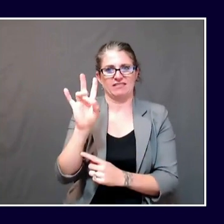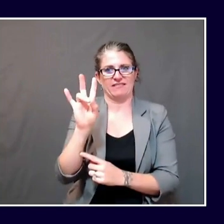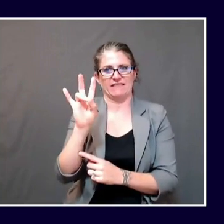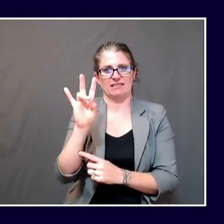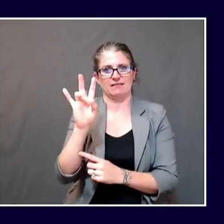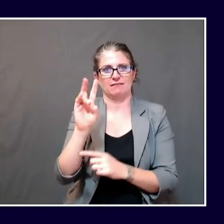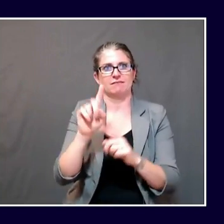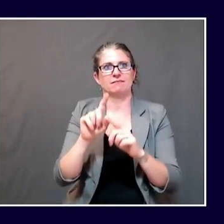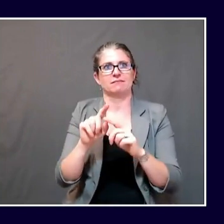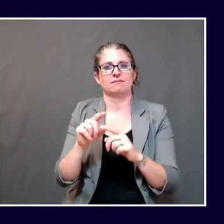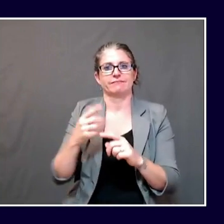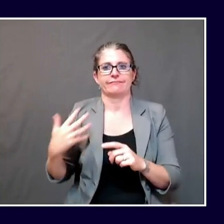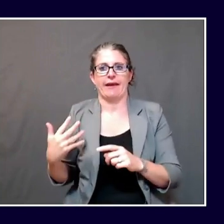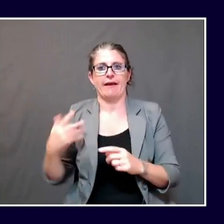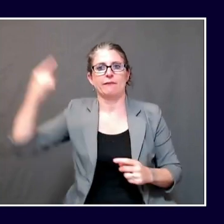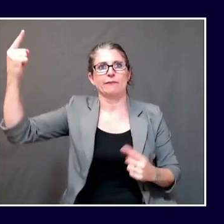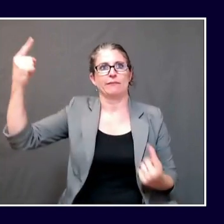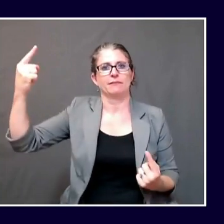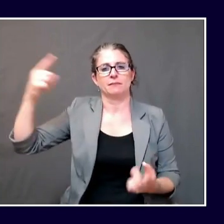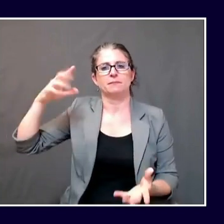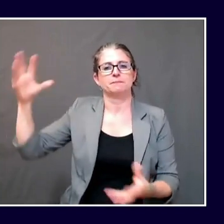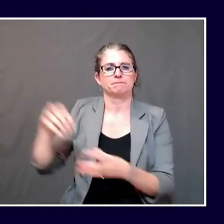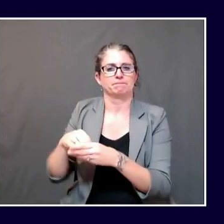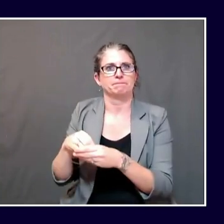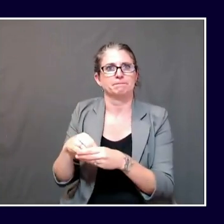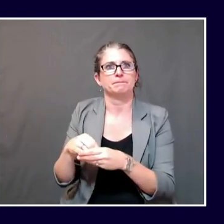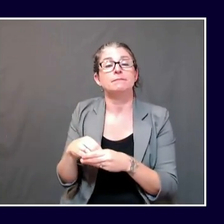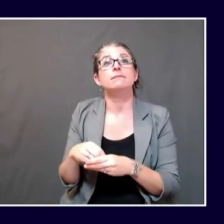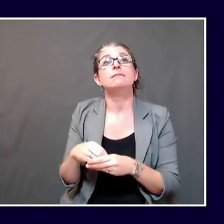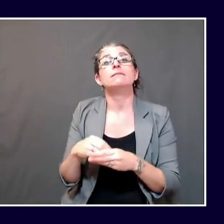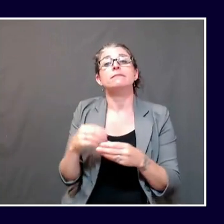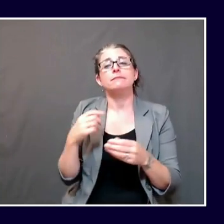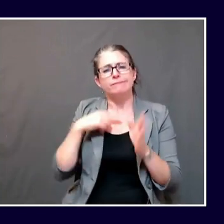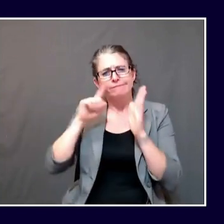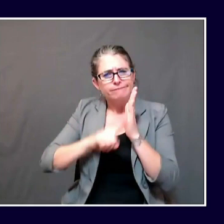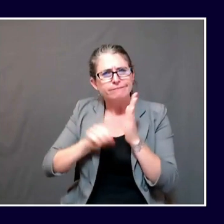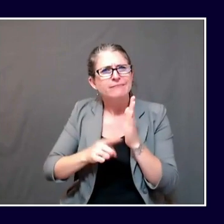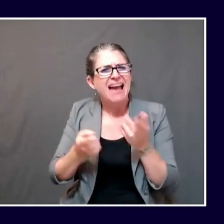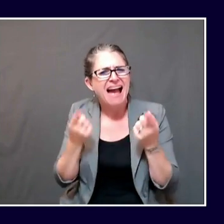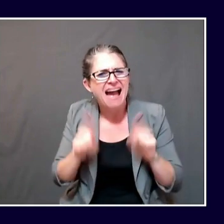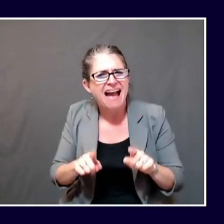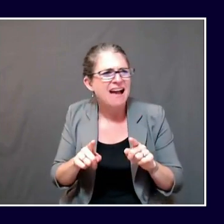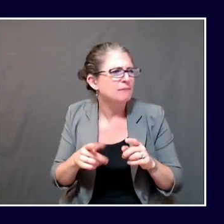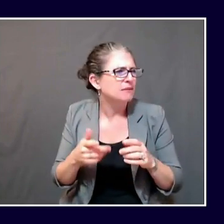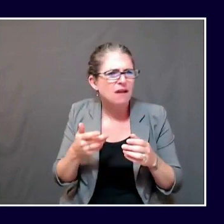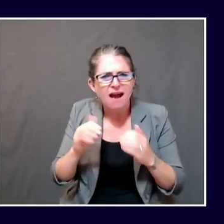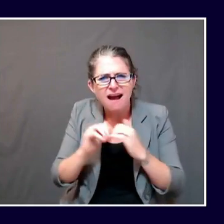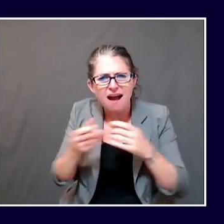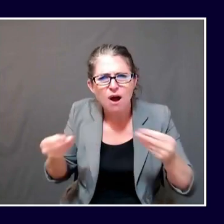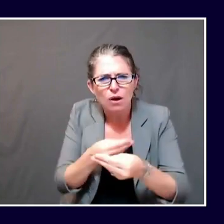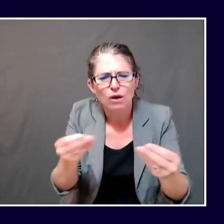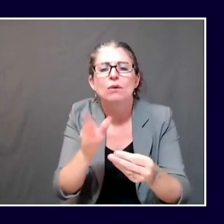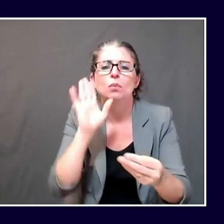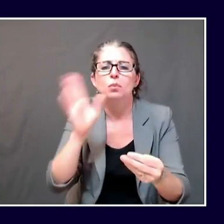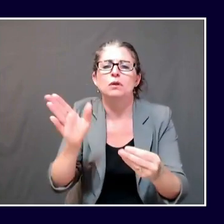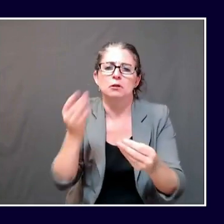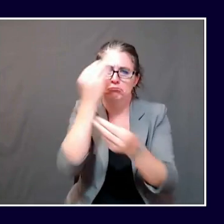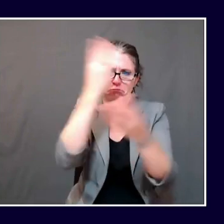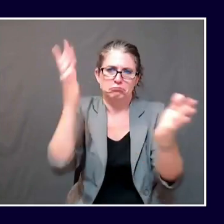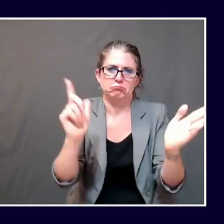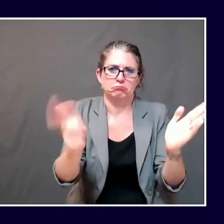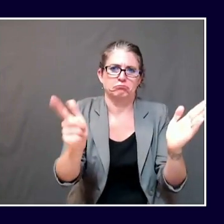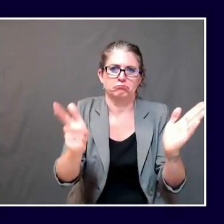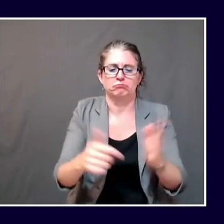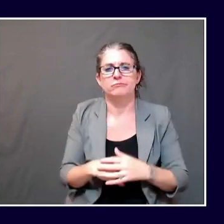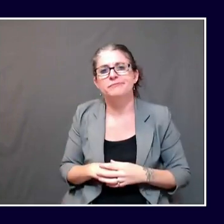additional information, we'll make sure we report that to everybody. I'd like to turn next to some open outbreaks that Maine CDC has been